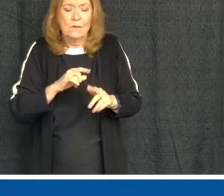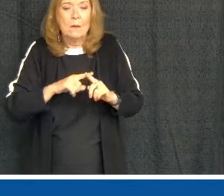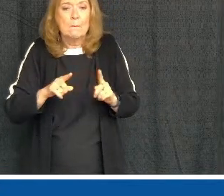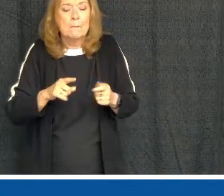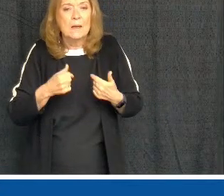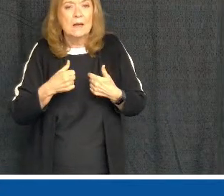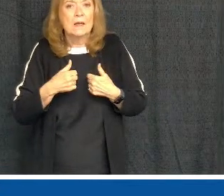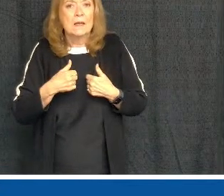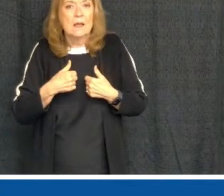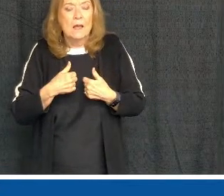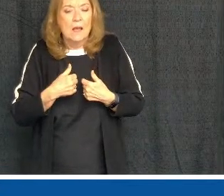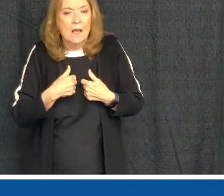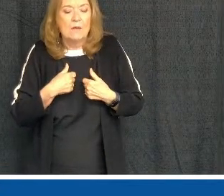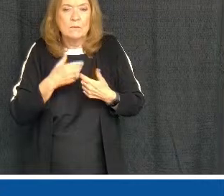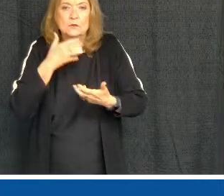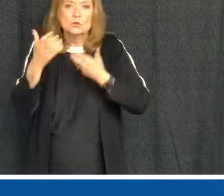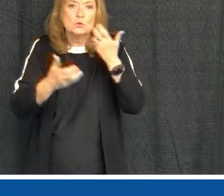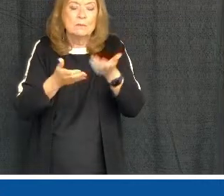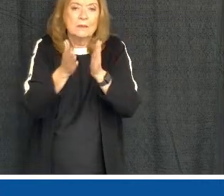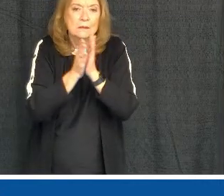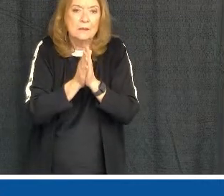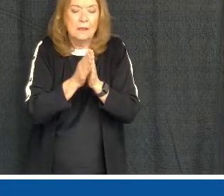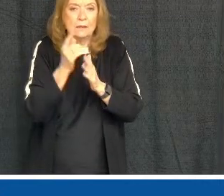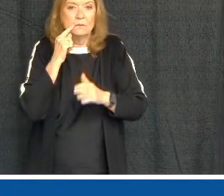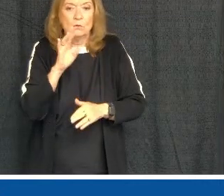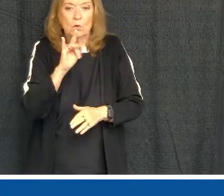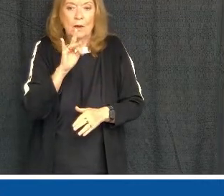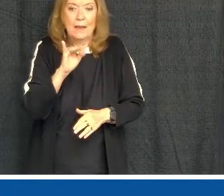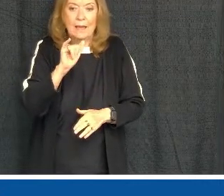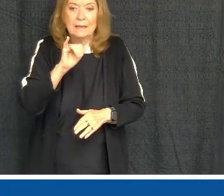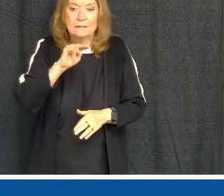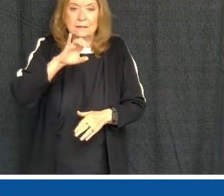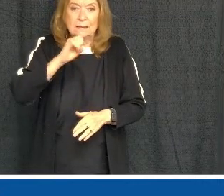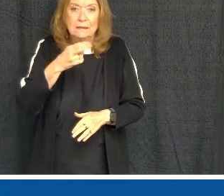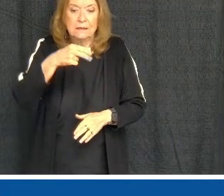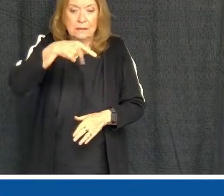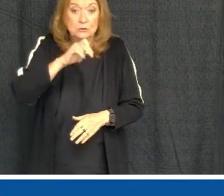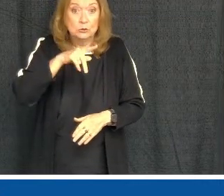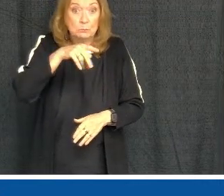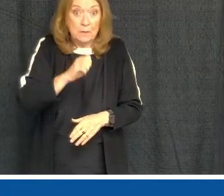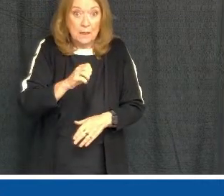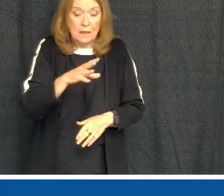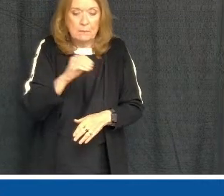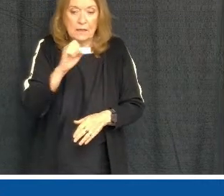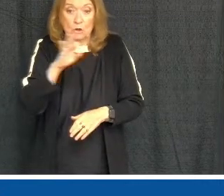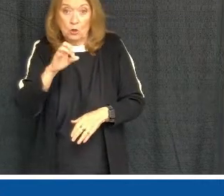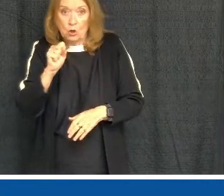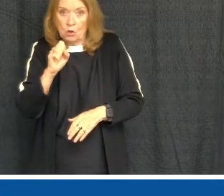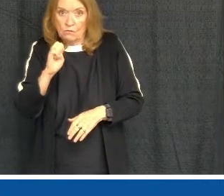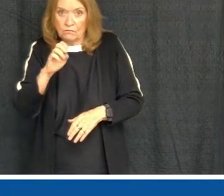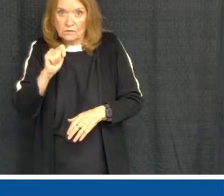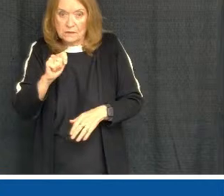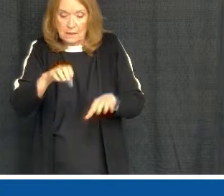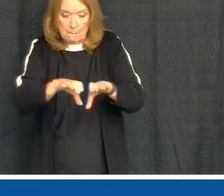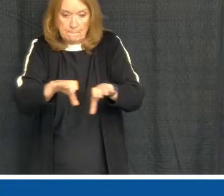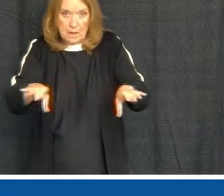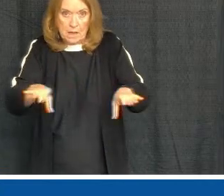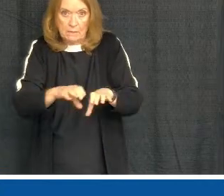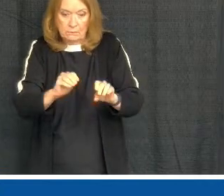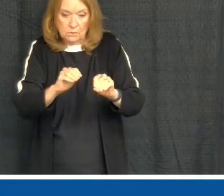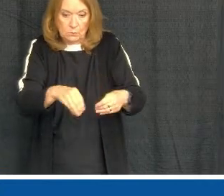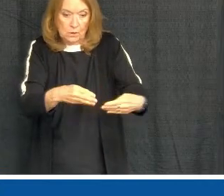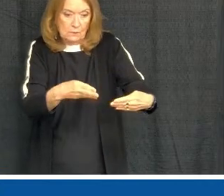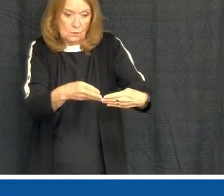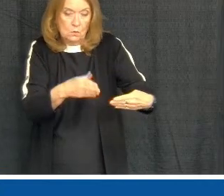been screaming and asking for the 18-inch pipe and an offset pipe to be set in that spot at the corner of my